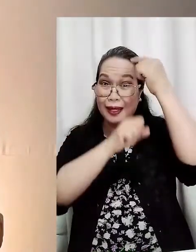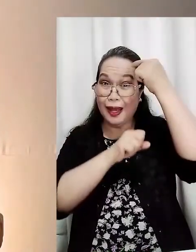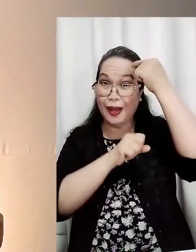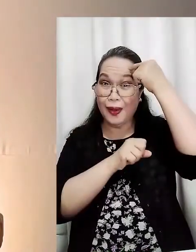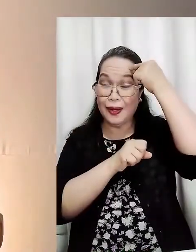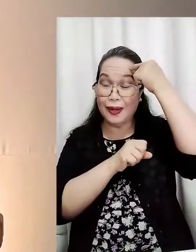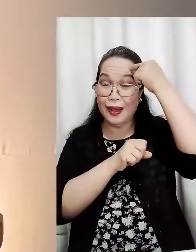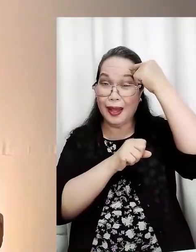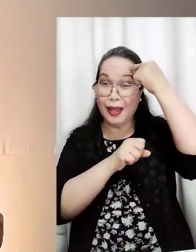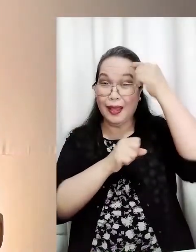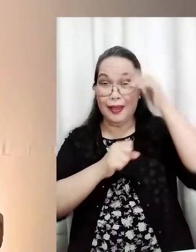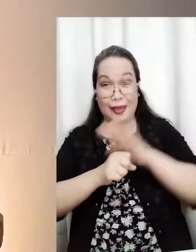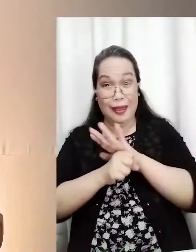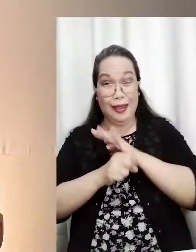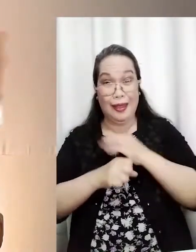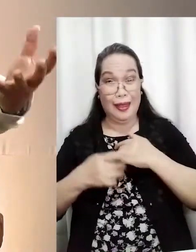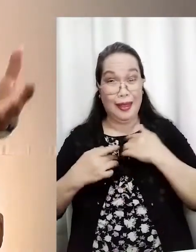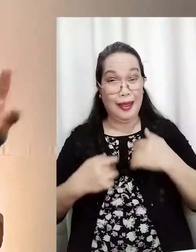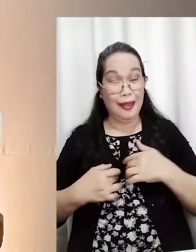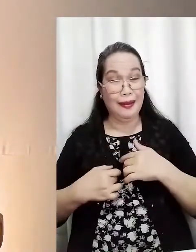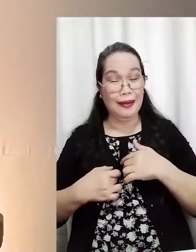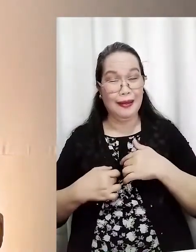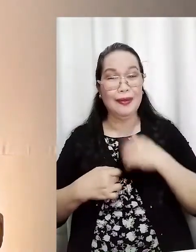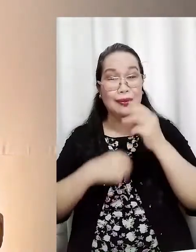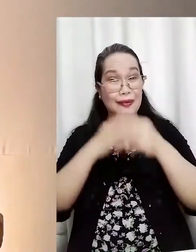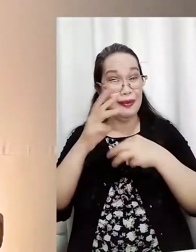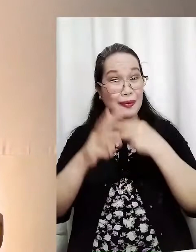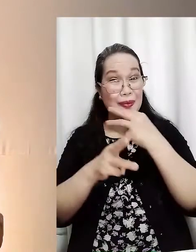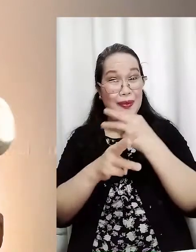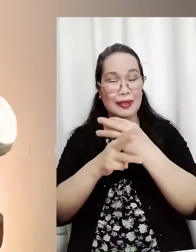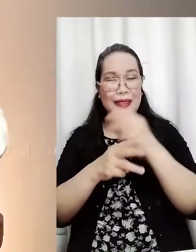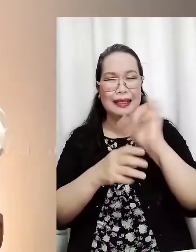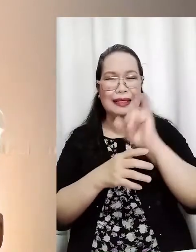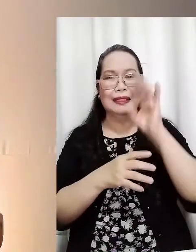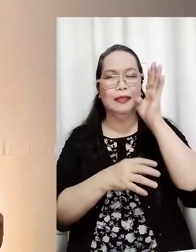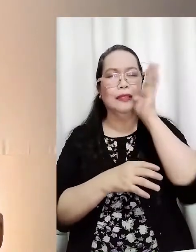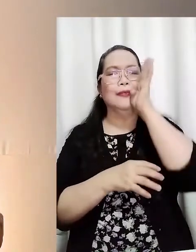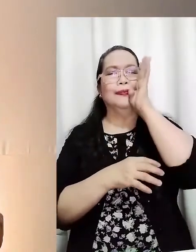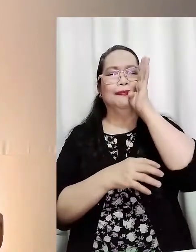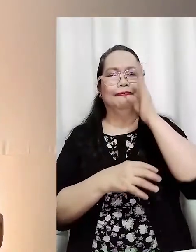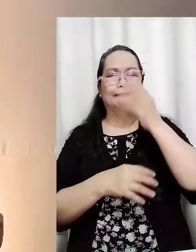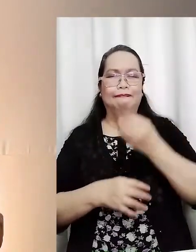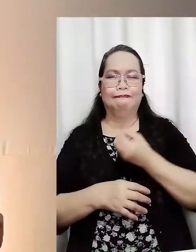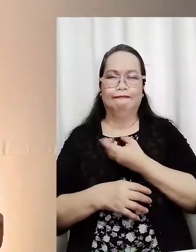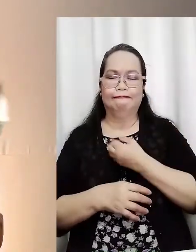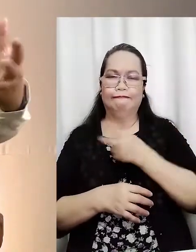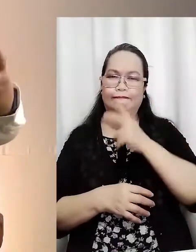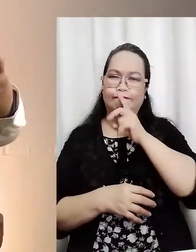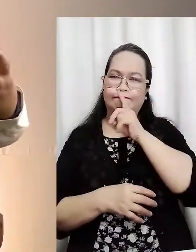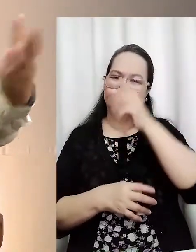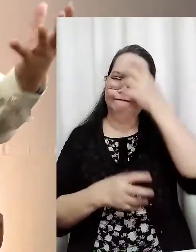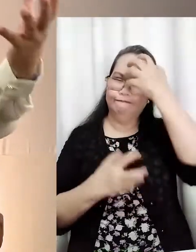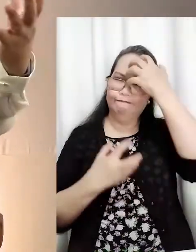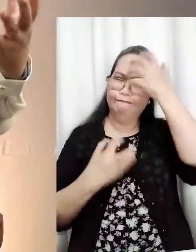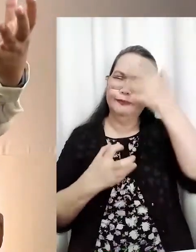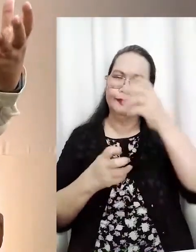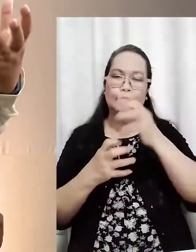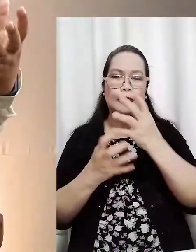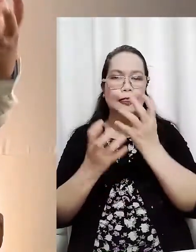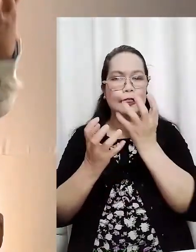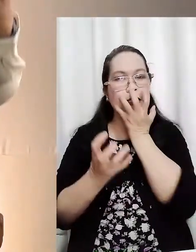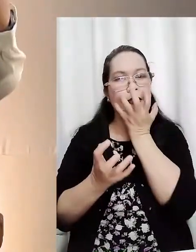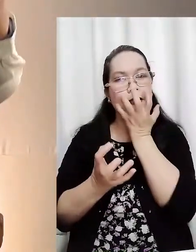world like bitterness, fear, unforgiving spirit, greed, covetousness,